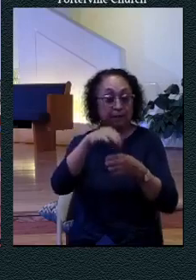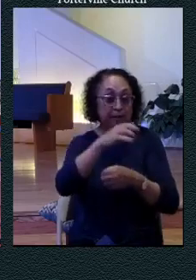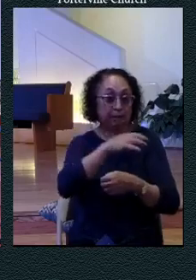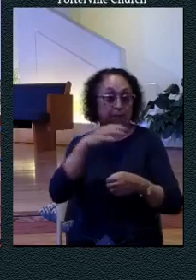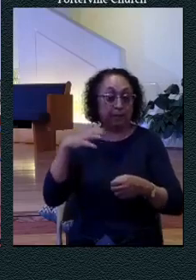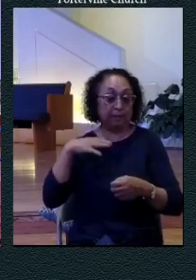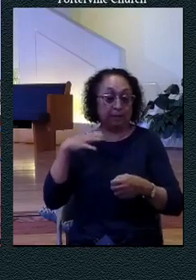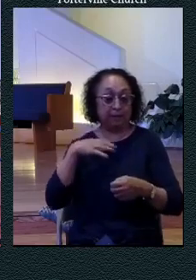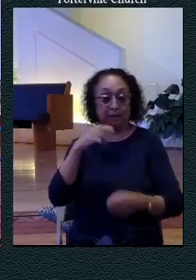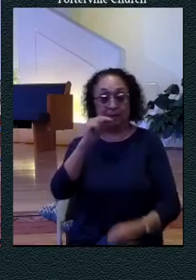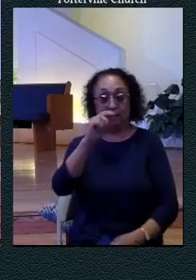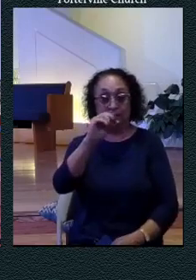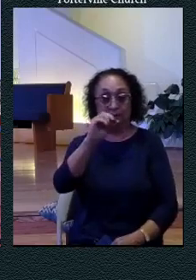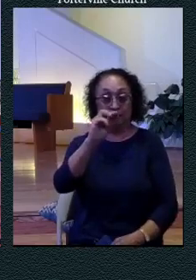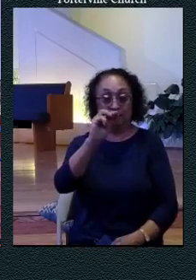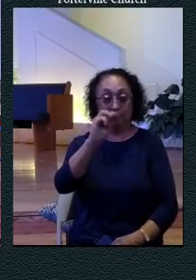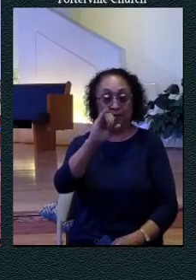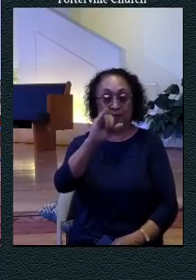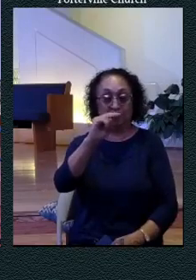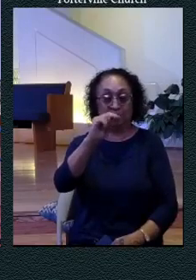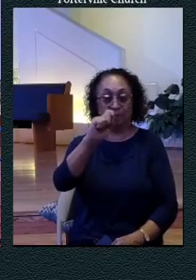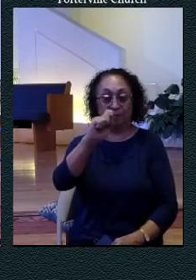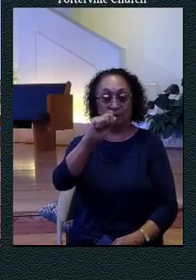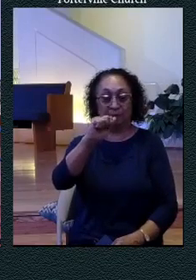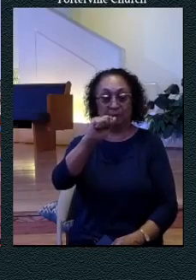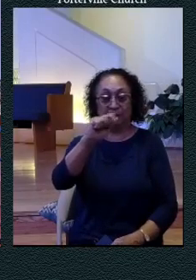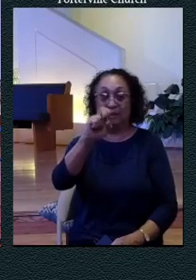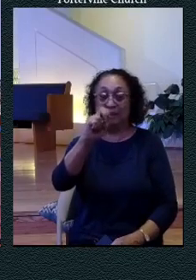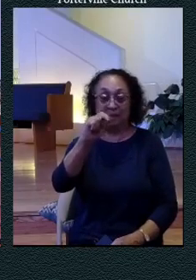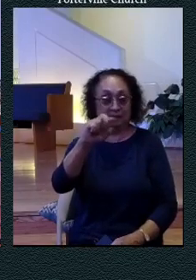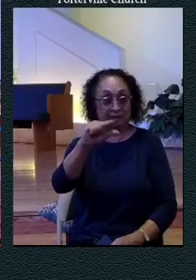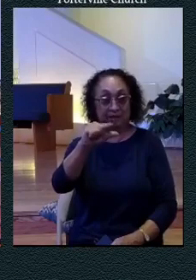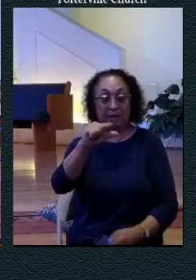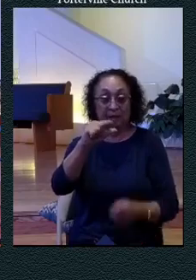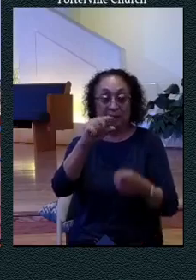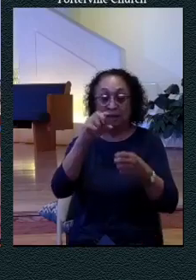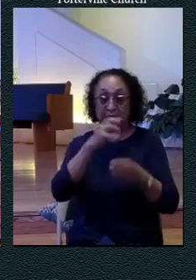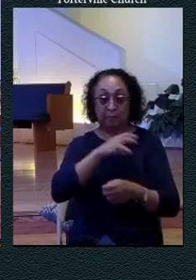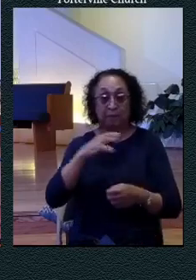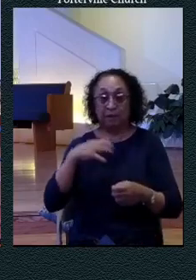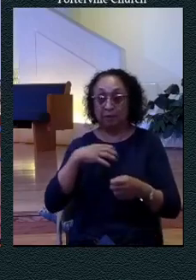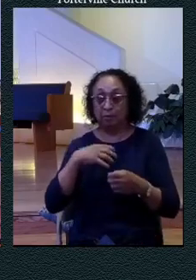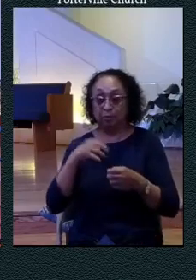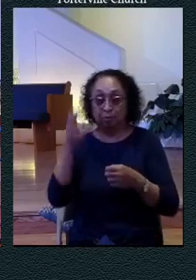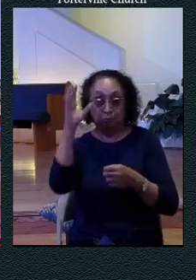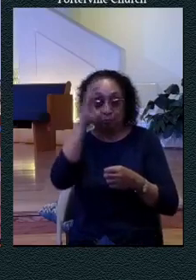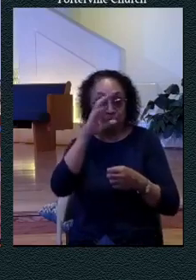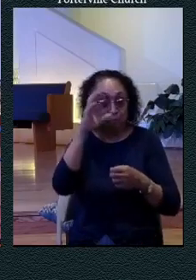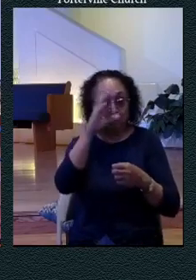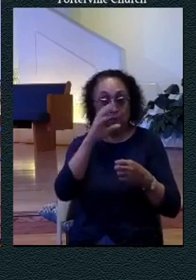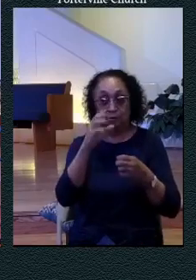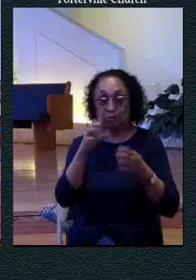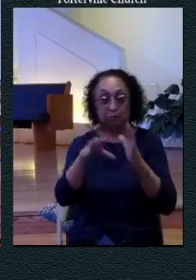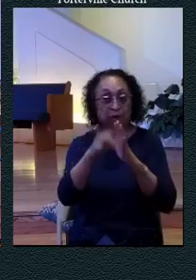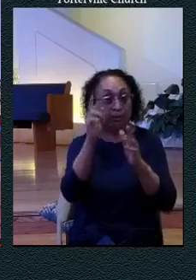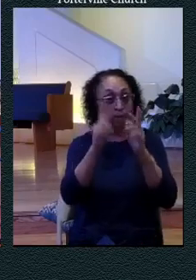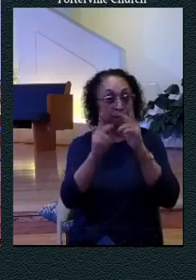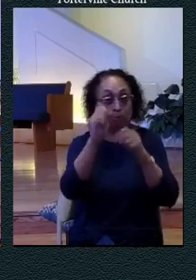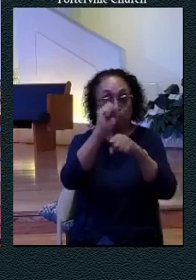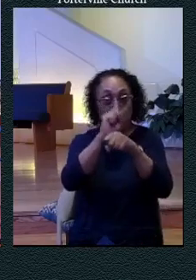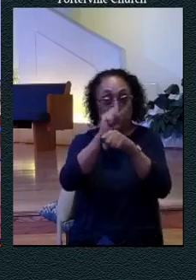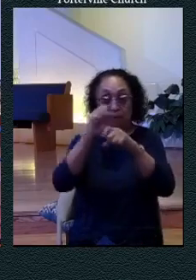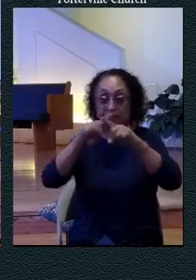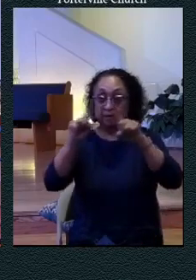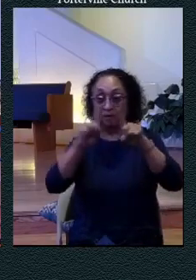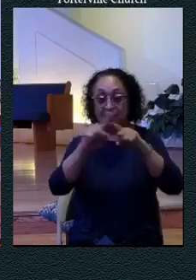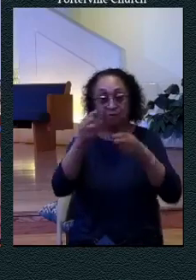and seeking to fill ministry positions in the church, in the community. And so I just wanted to share a